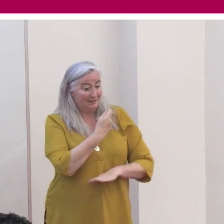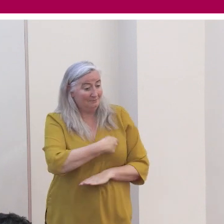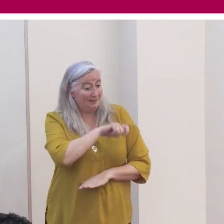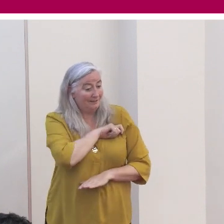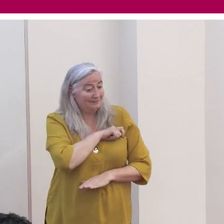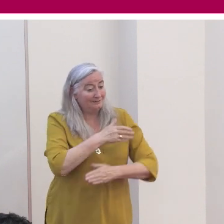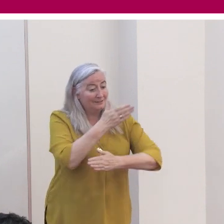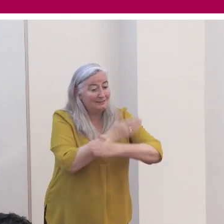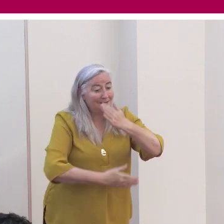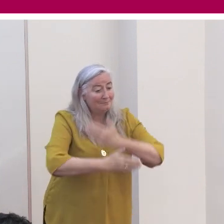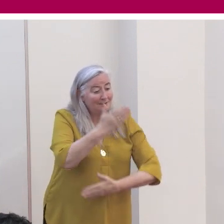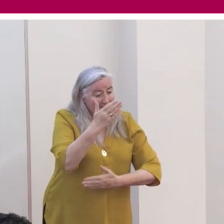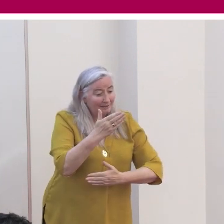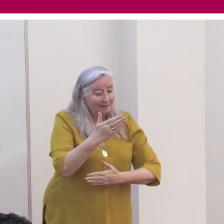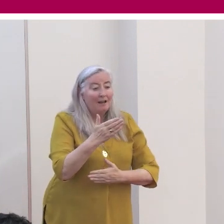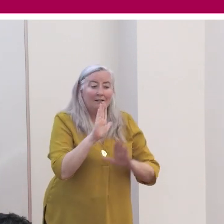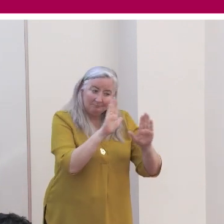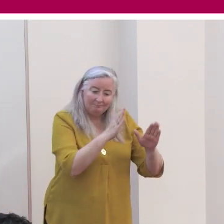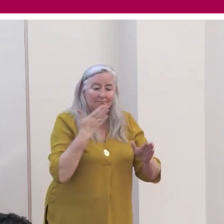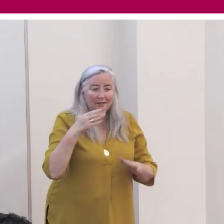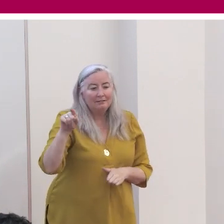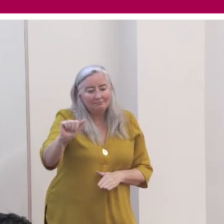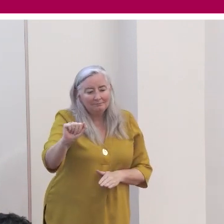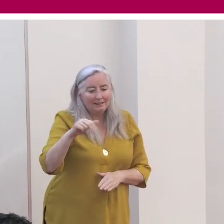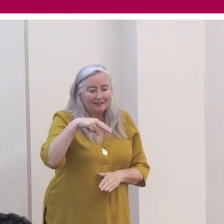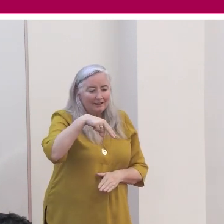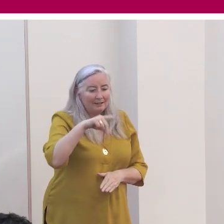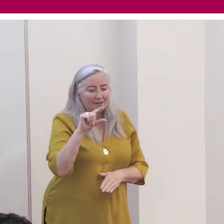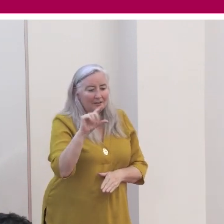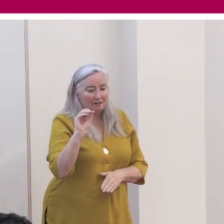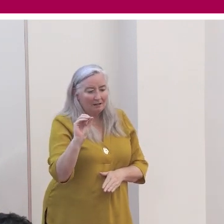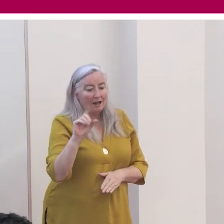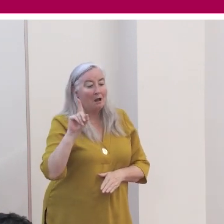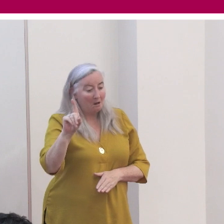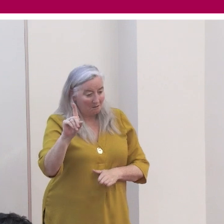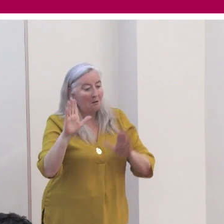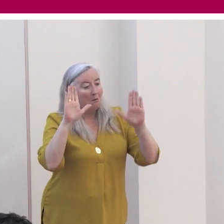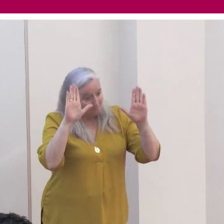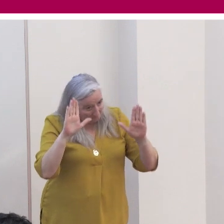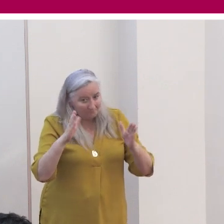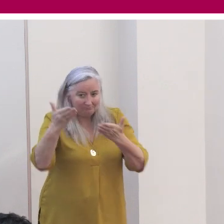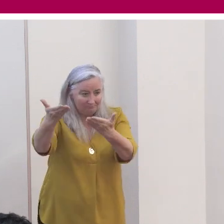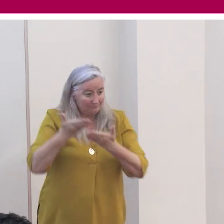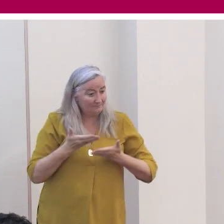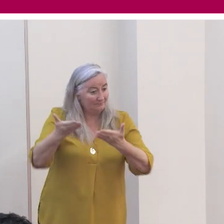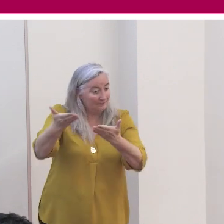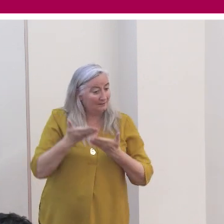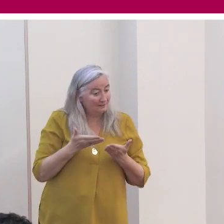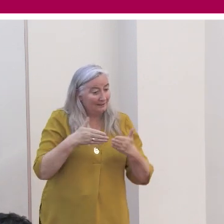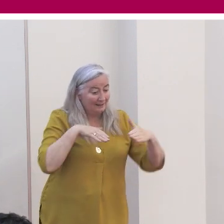system, whether as victim as defendants, has been negative or at least mixed. This is especially the case